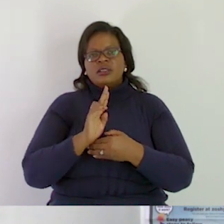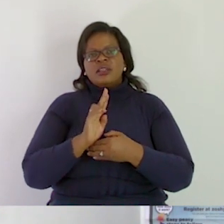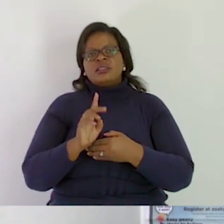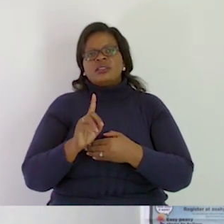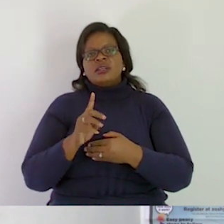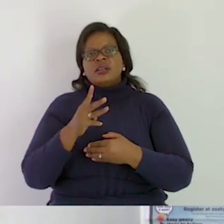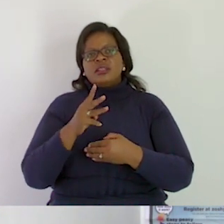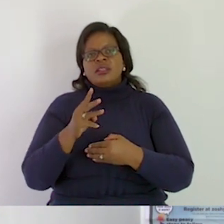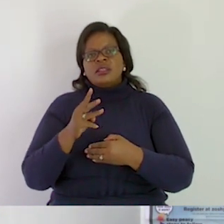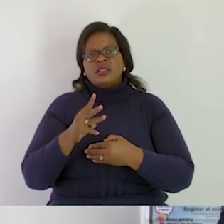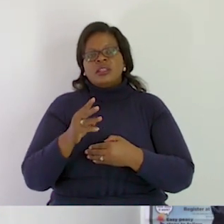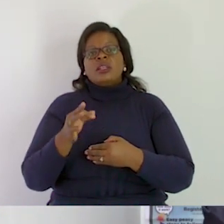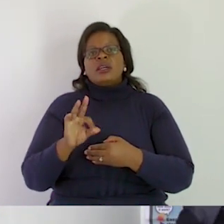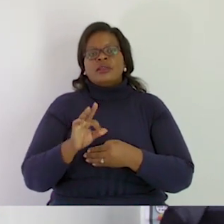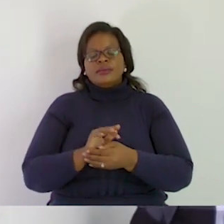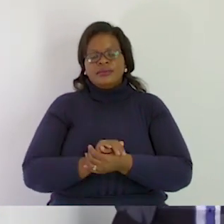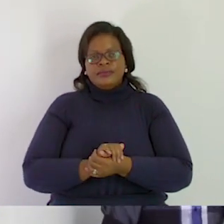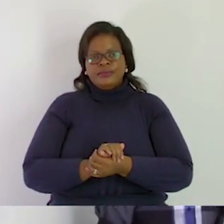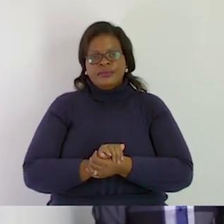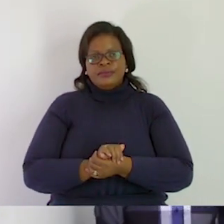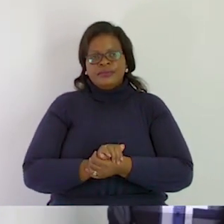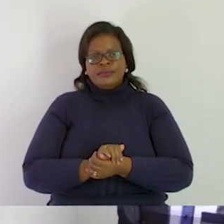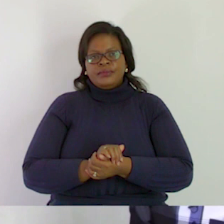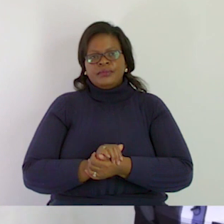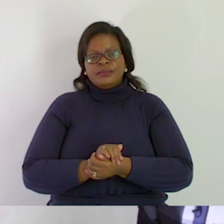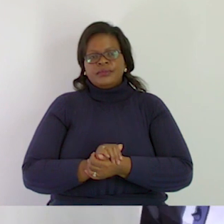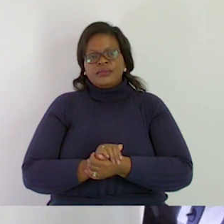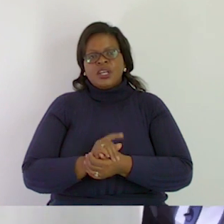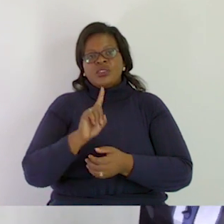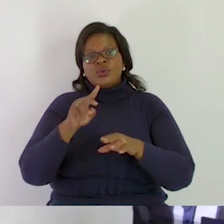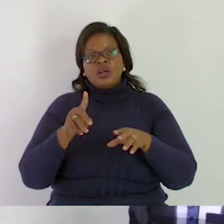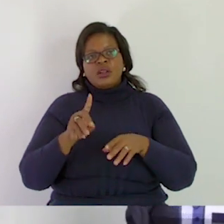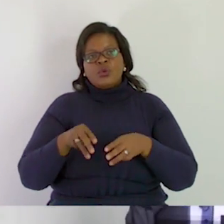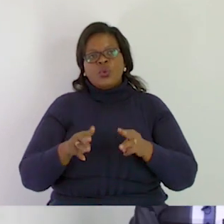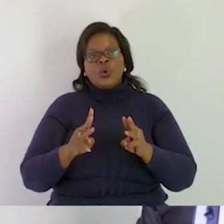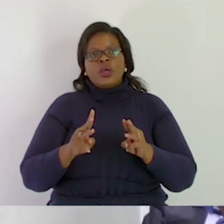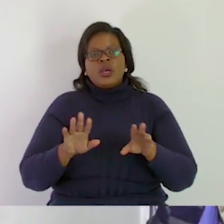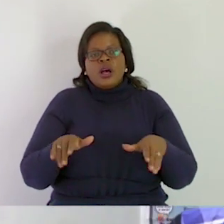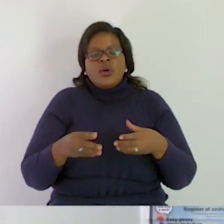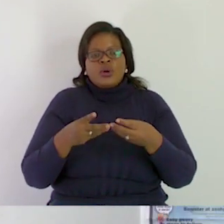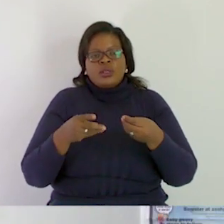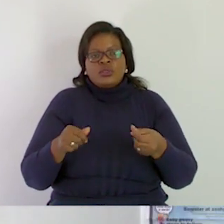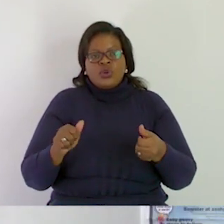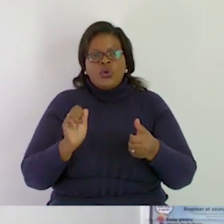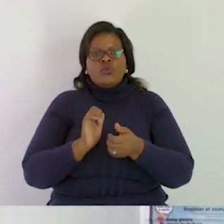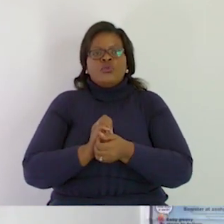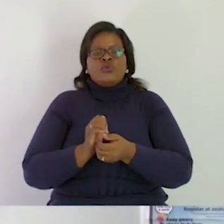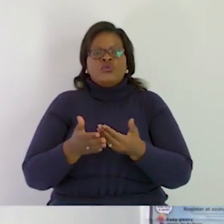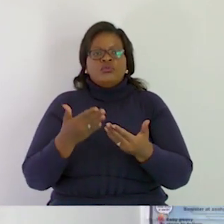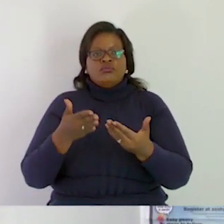39. All right? So there is one way how you can use one of the properties to solve